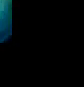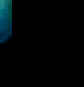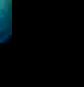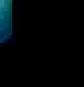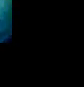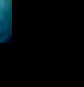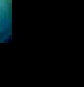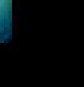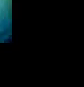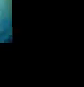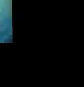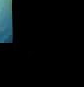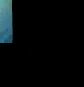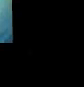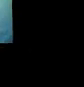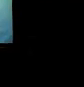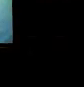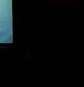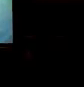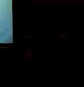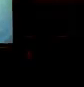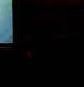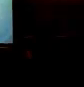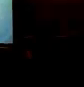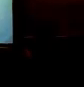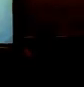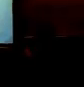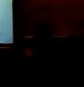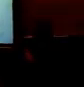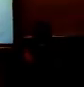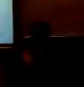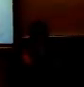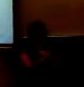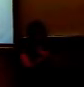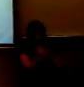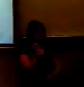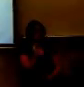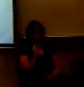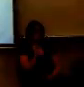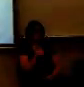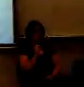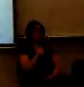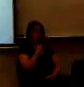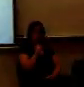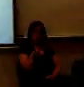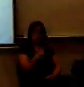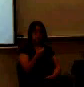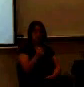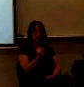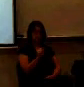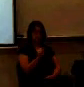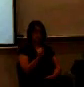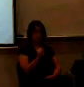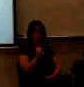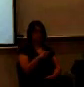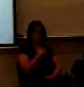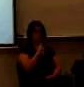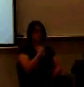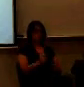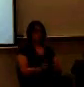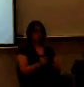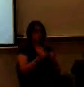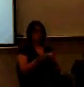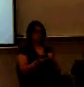to. Now, so cyanobacteria produce oxygen, they're photosynthetic, and they're the organisms